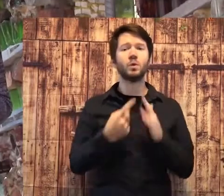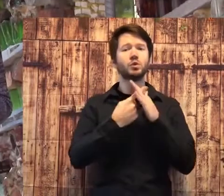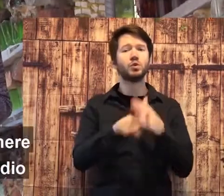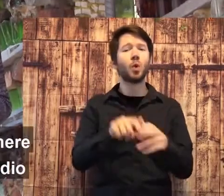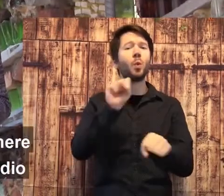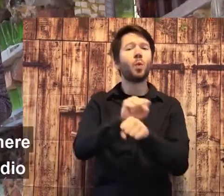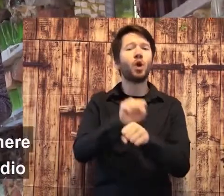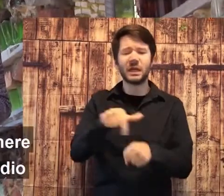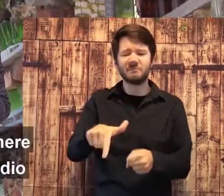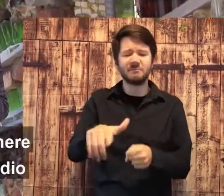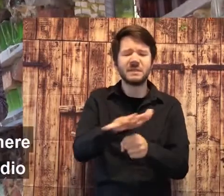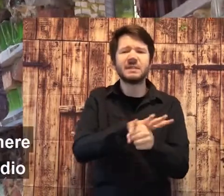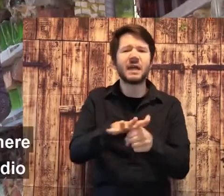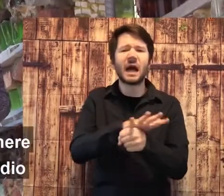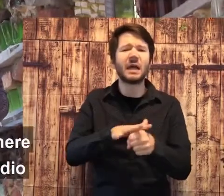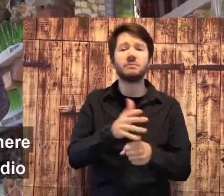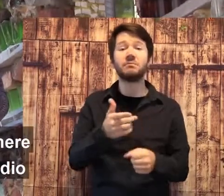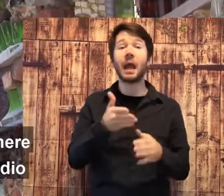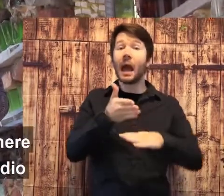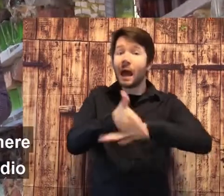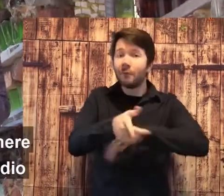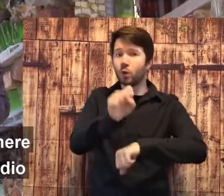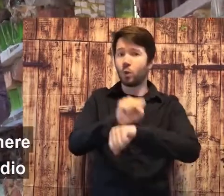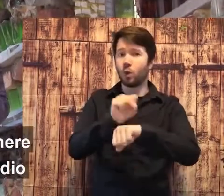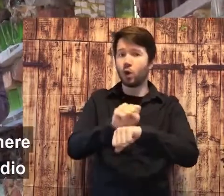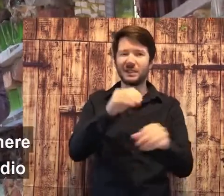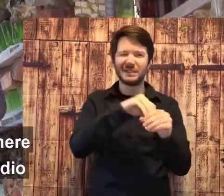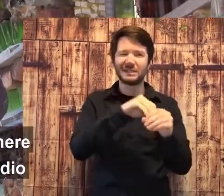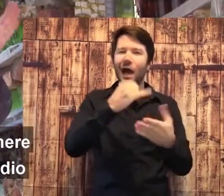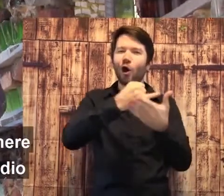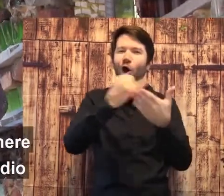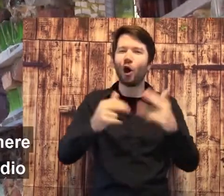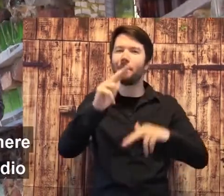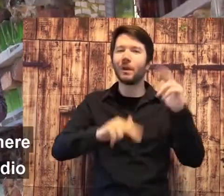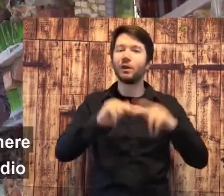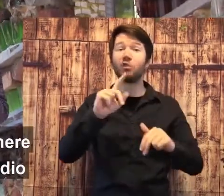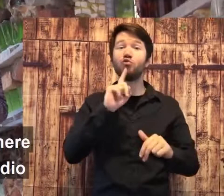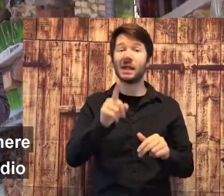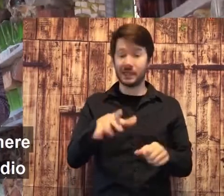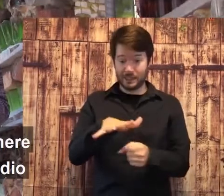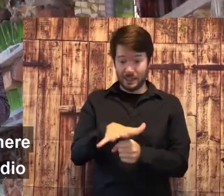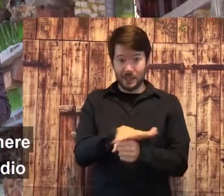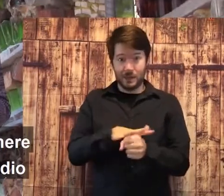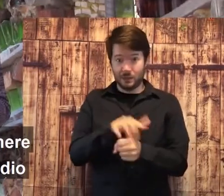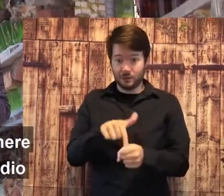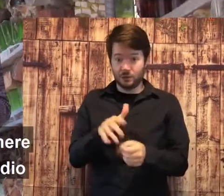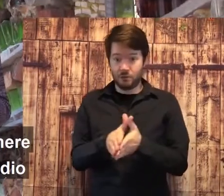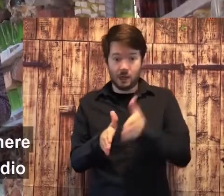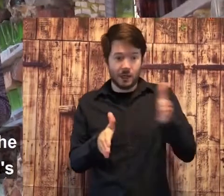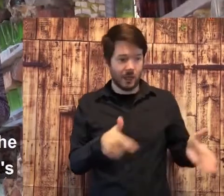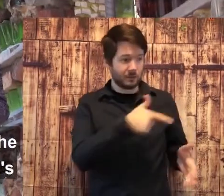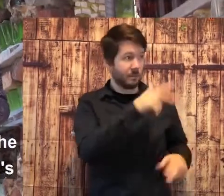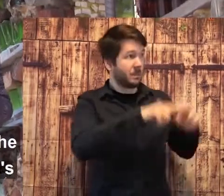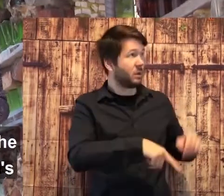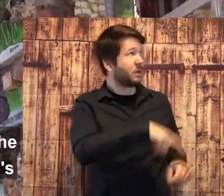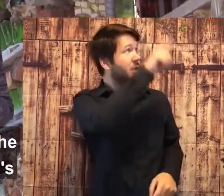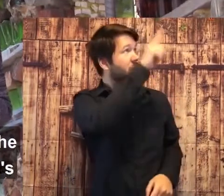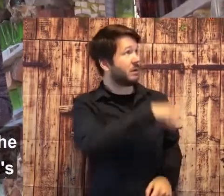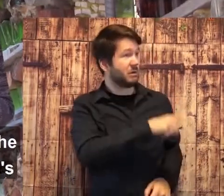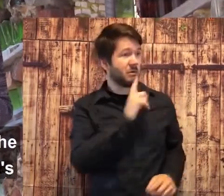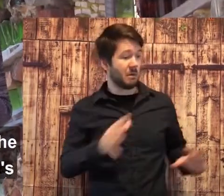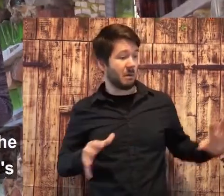So Isaiah started working on these lots here, after he had been working on his art studio, which was right